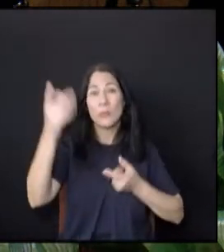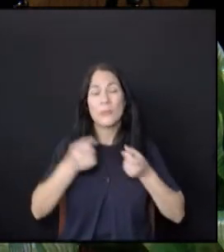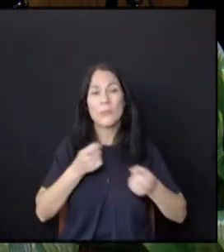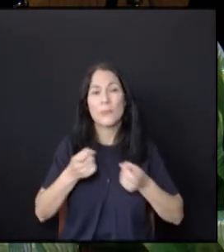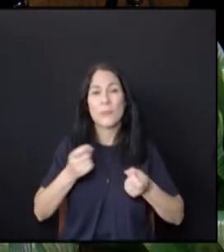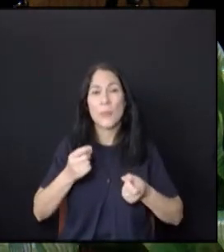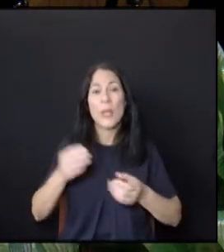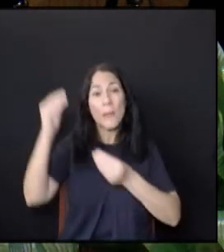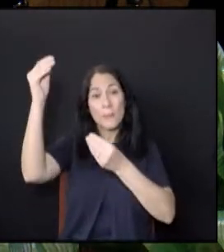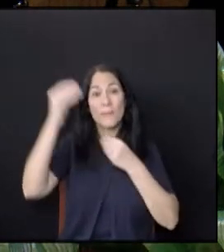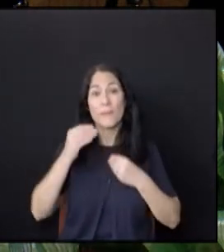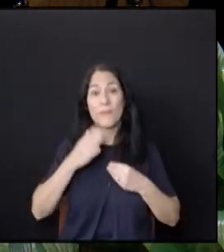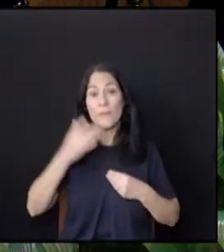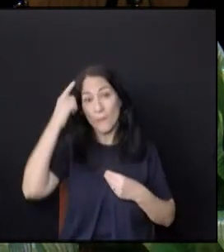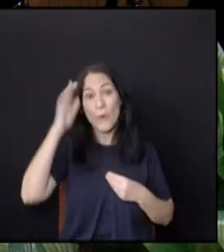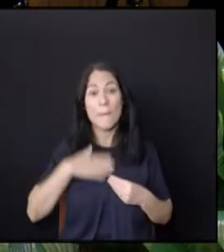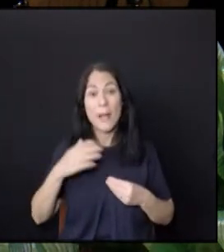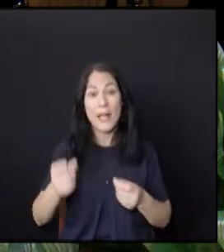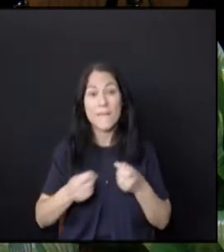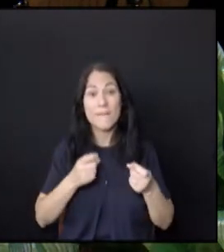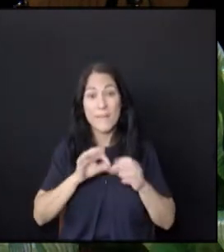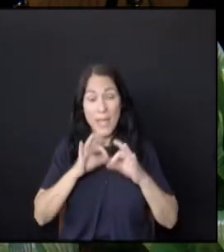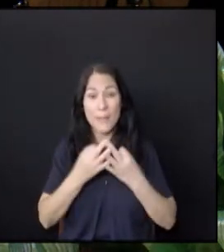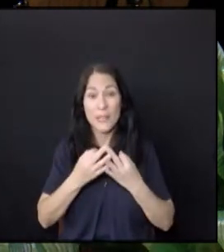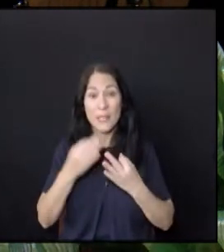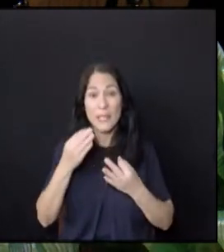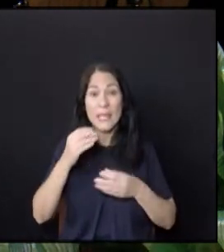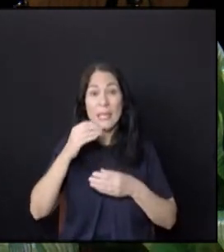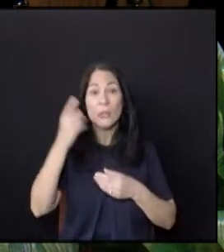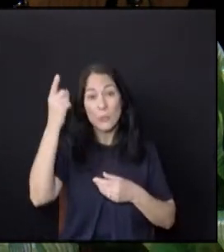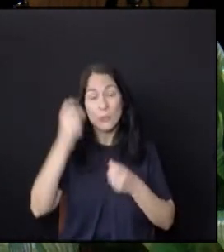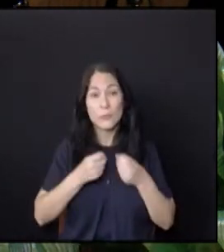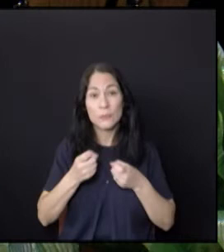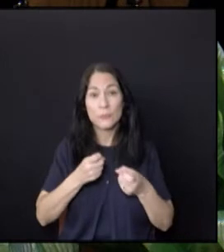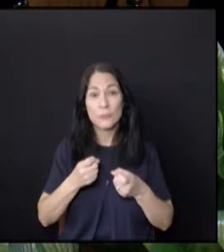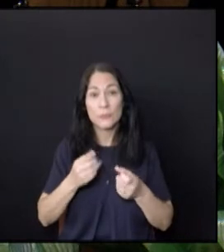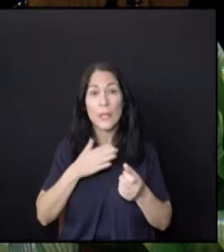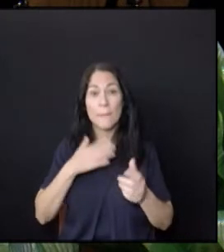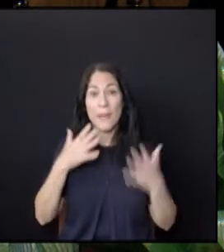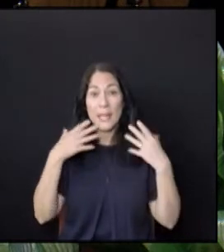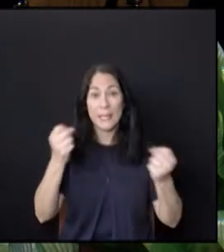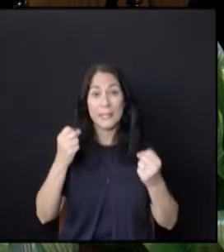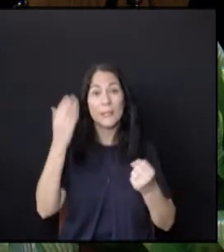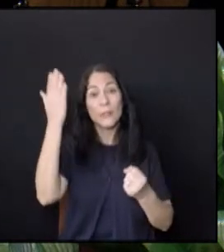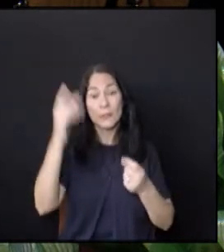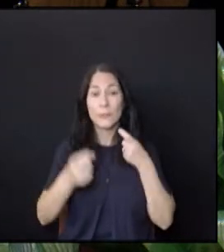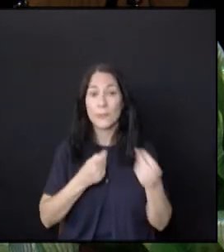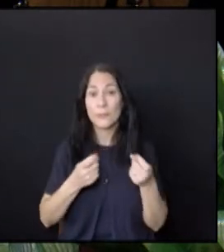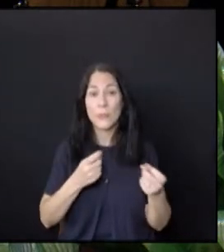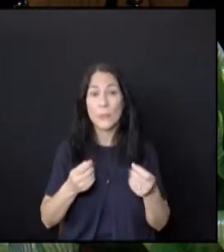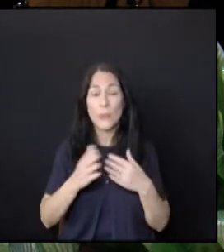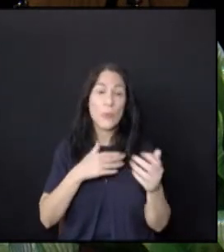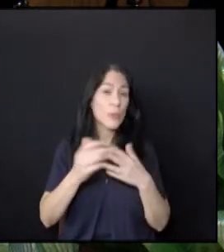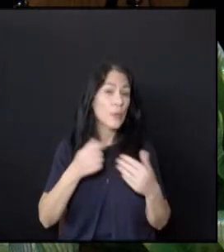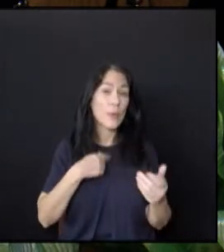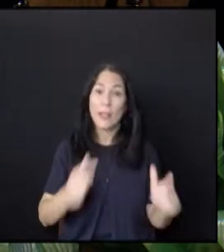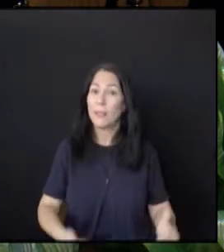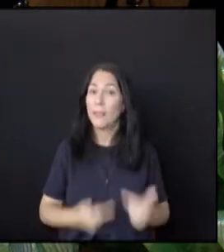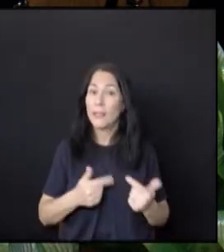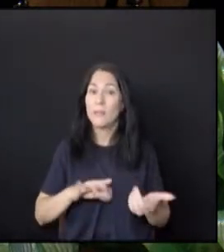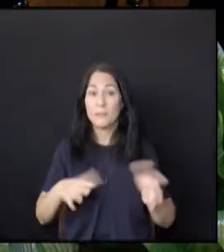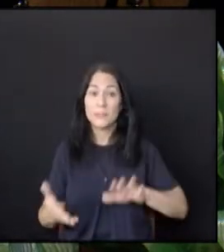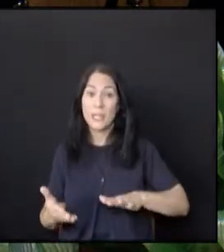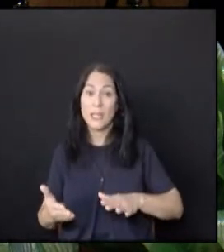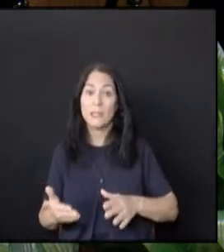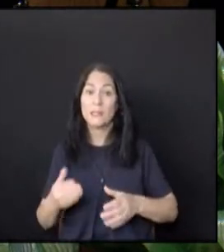my family is in your hands. My healing is in your hands. And whether I may live or whether I may die, I